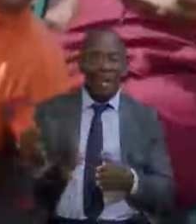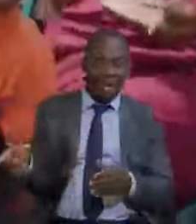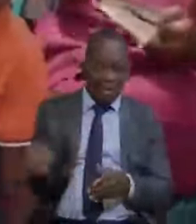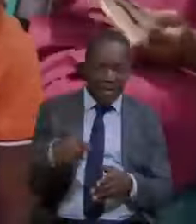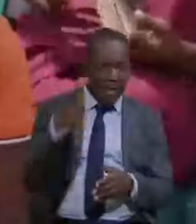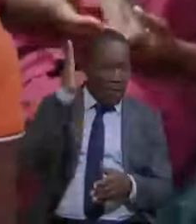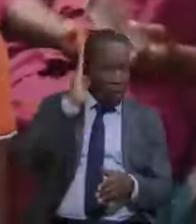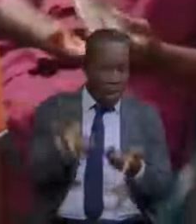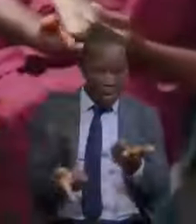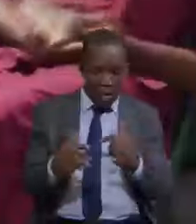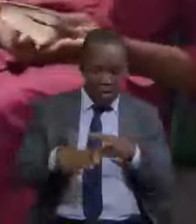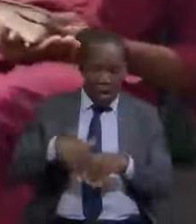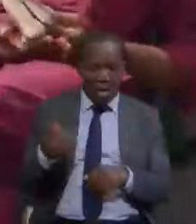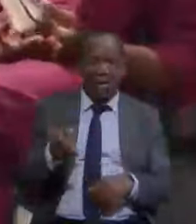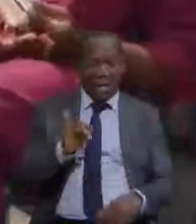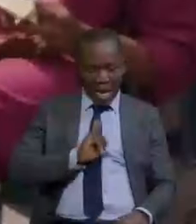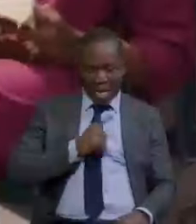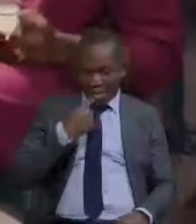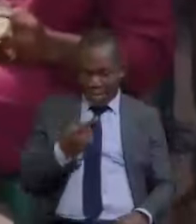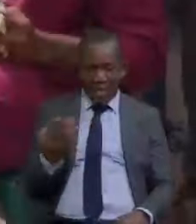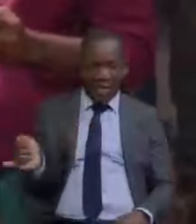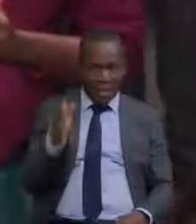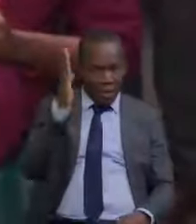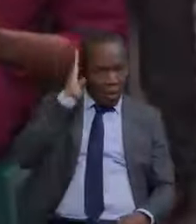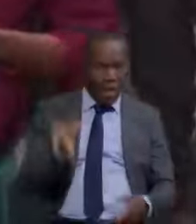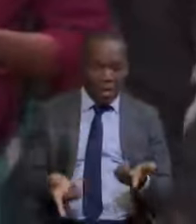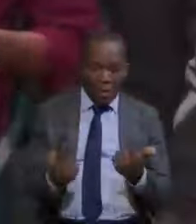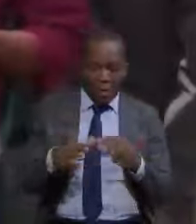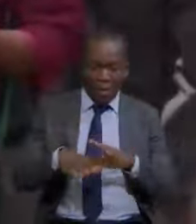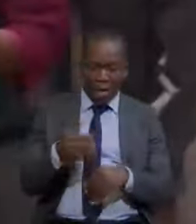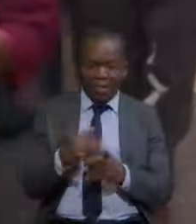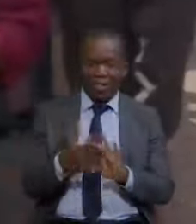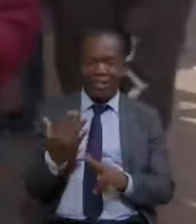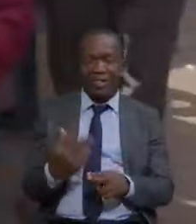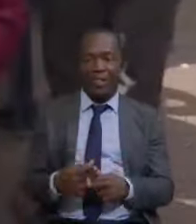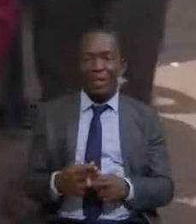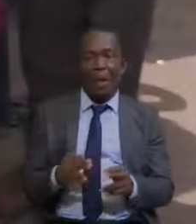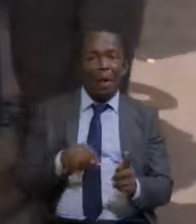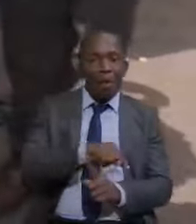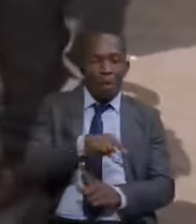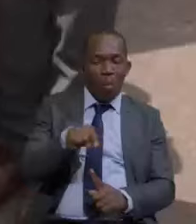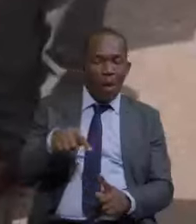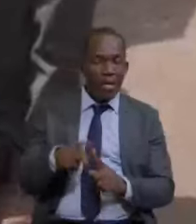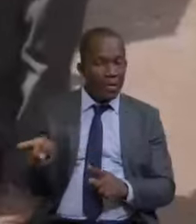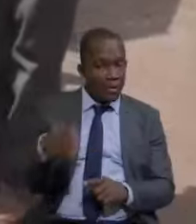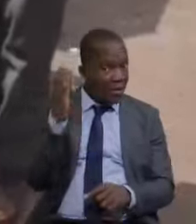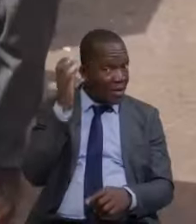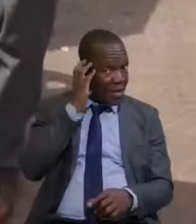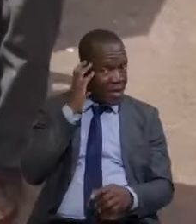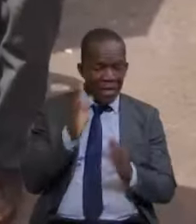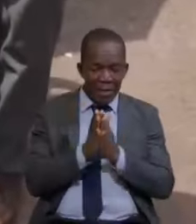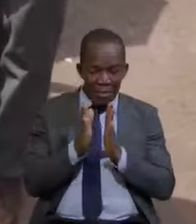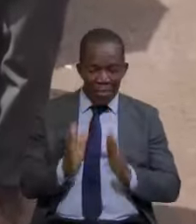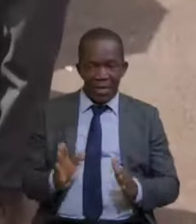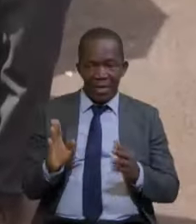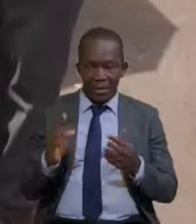come out. When you hear the prayer today and you hear